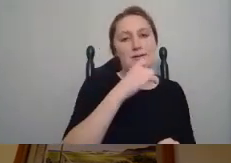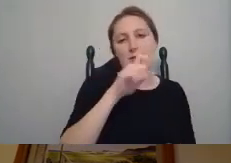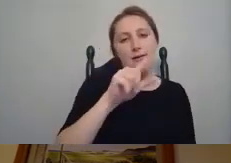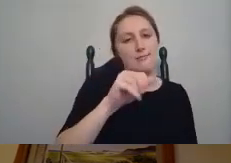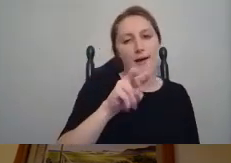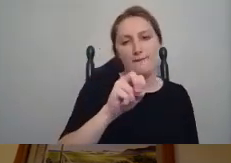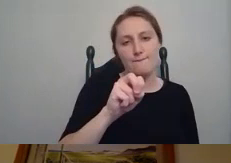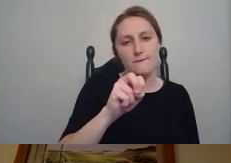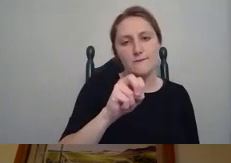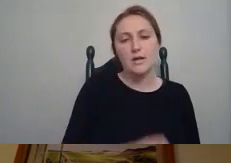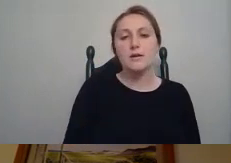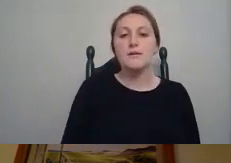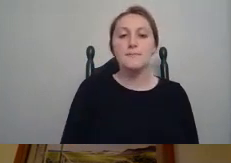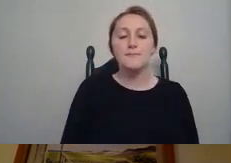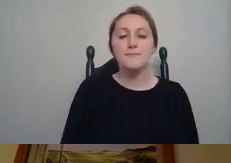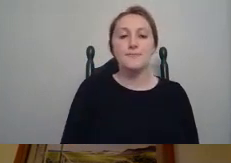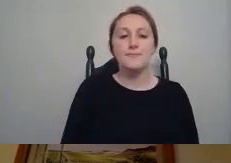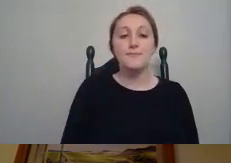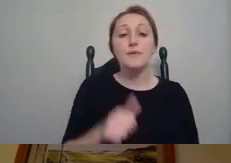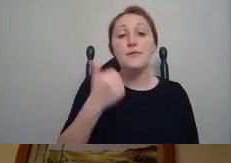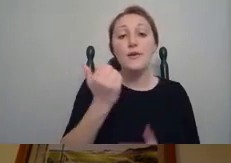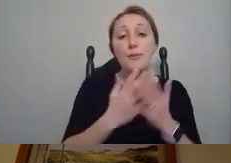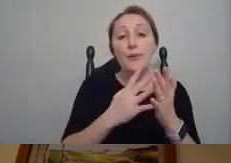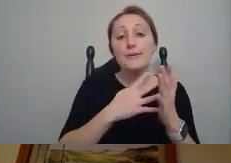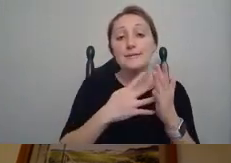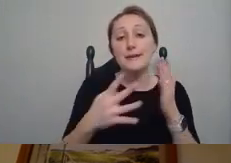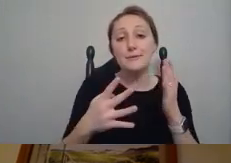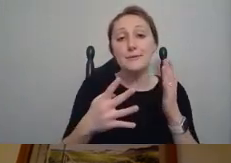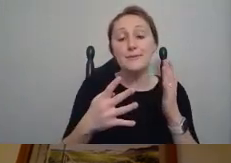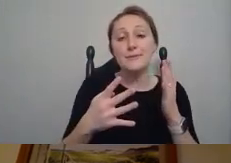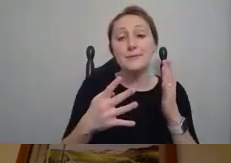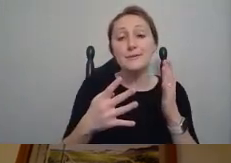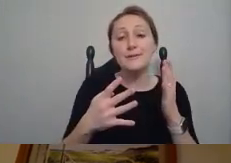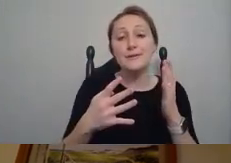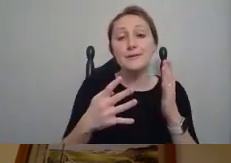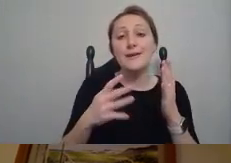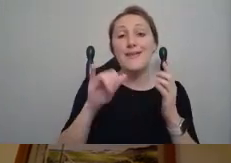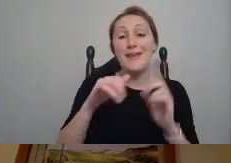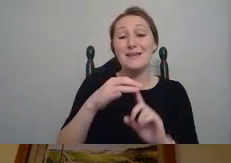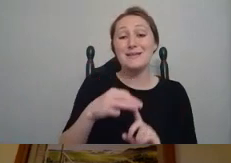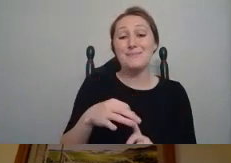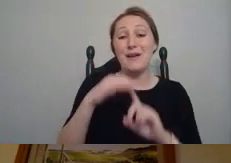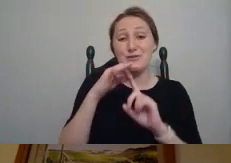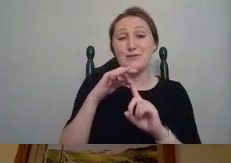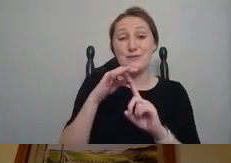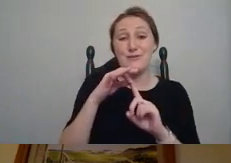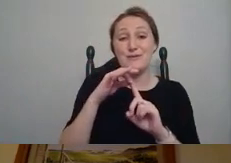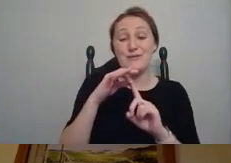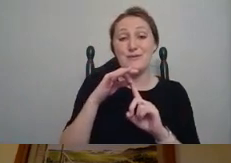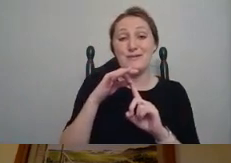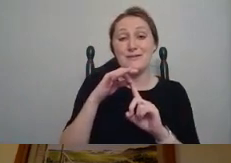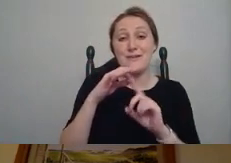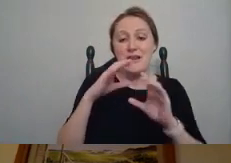Another feature about our schedule as it stands right now is that specials, the inner core, will